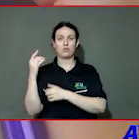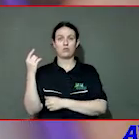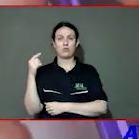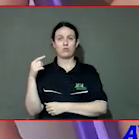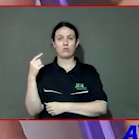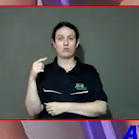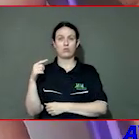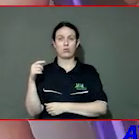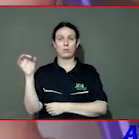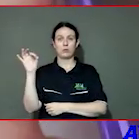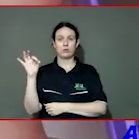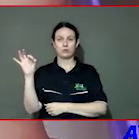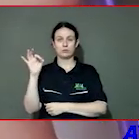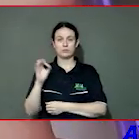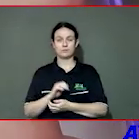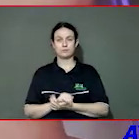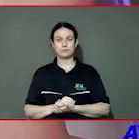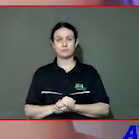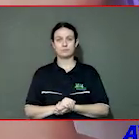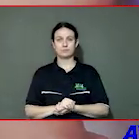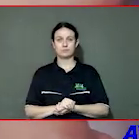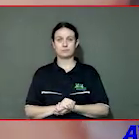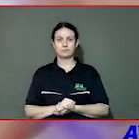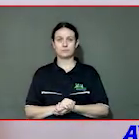per molecule.